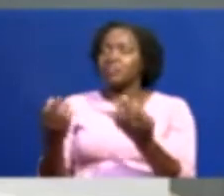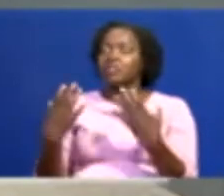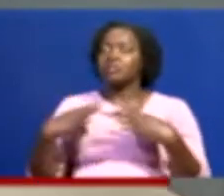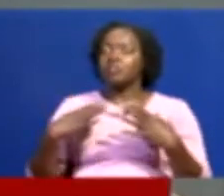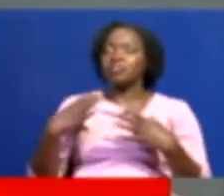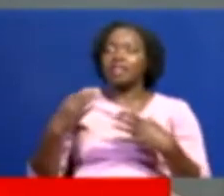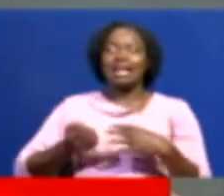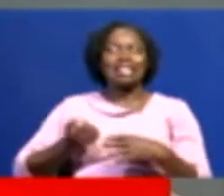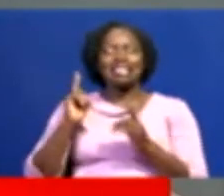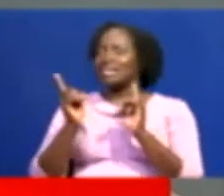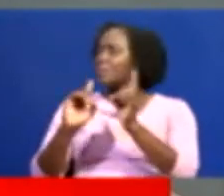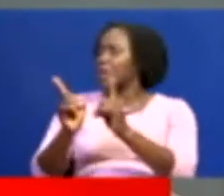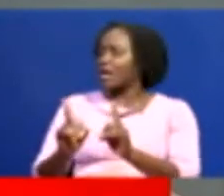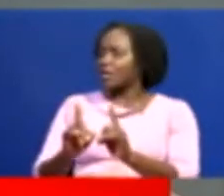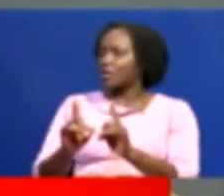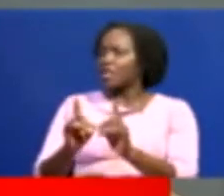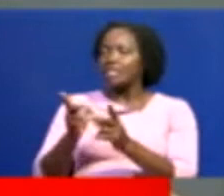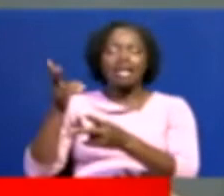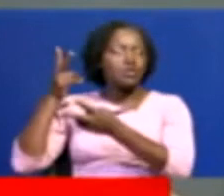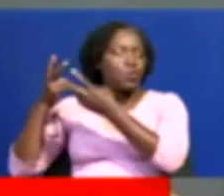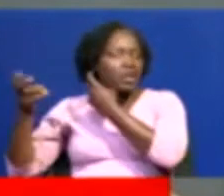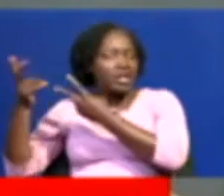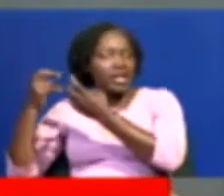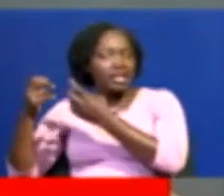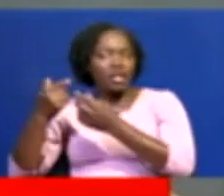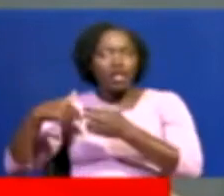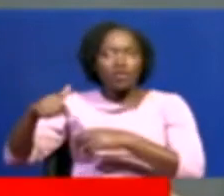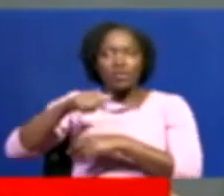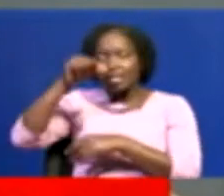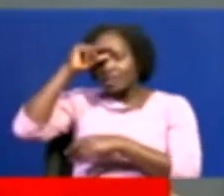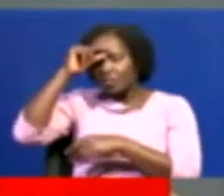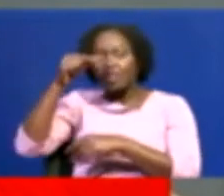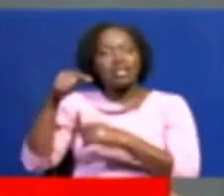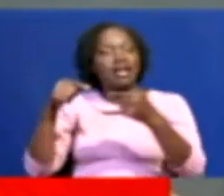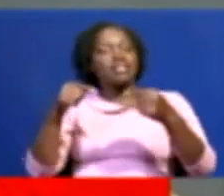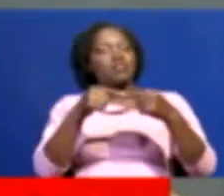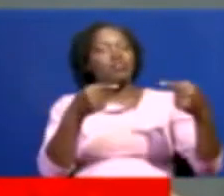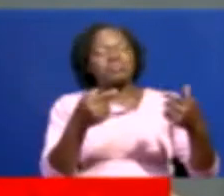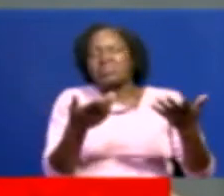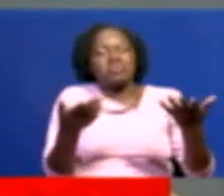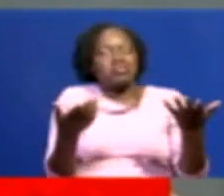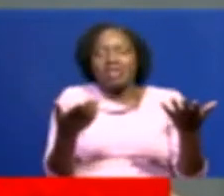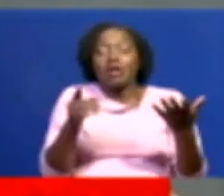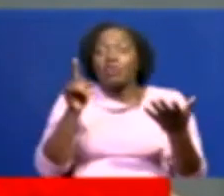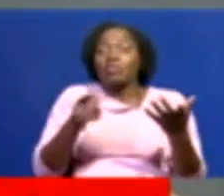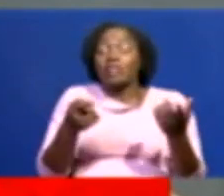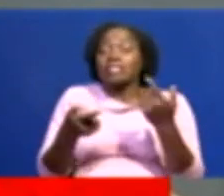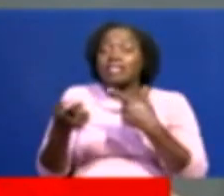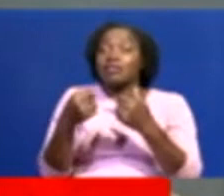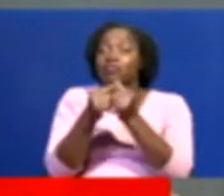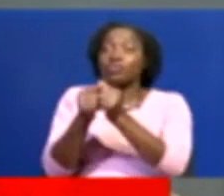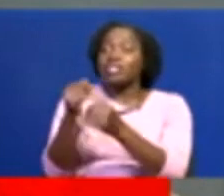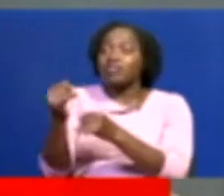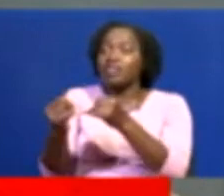haven't gotten, and that's why we keep hearing the phrases tuko kwa serikali, tuko kwa wale wako kwa upinzani. Mm-hmm. You know, we have to come together. At the end of the day, is